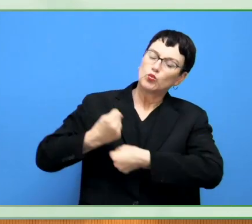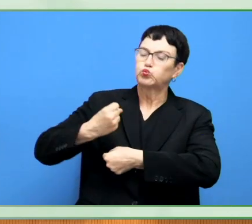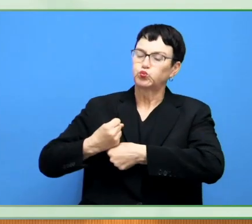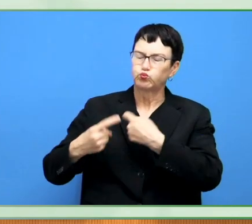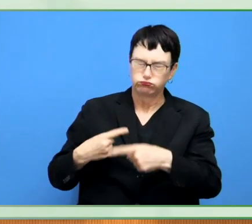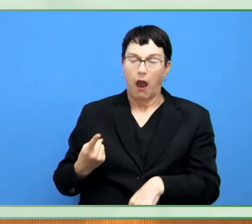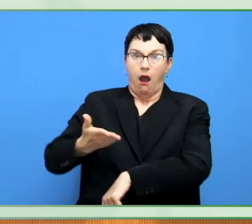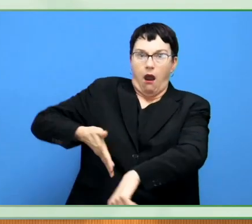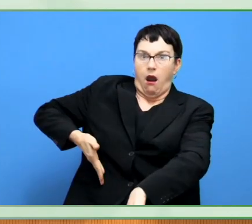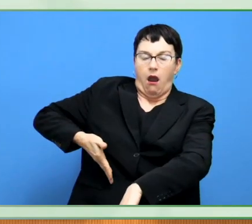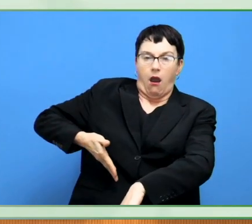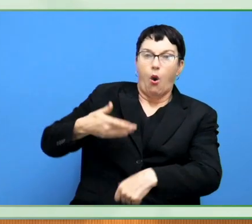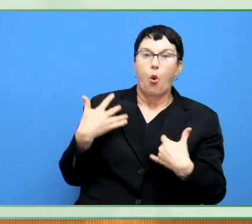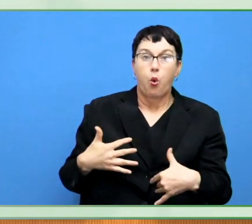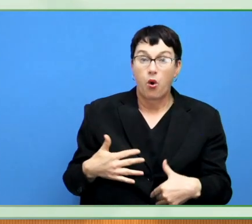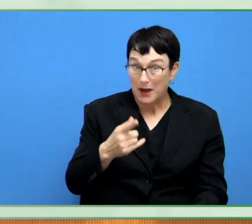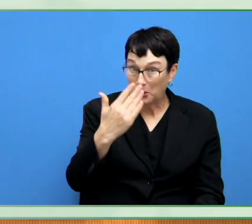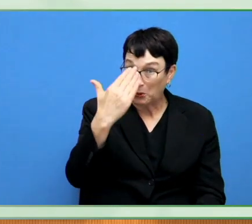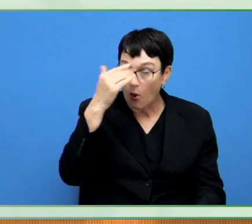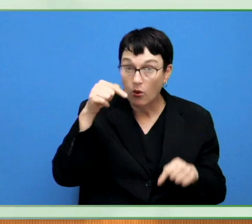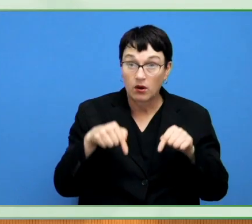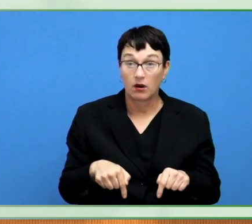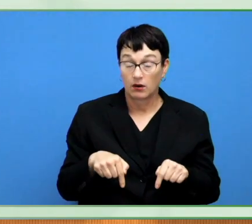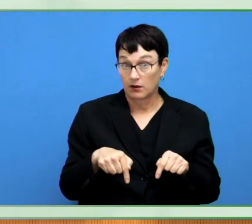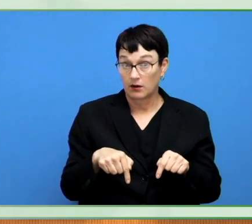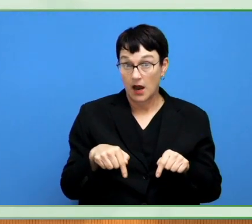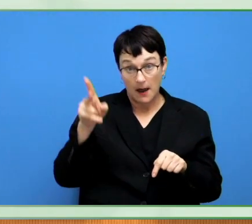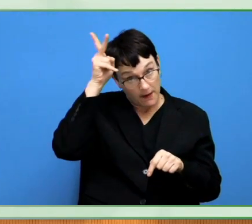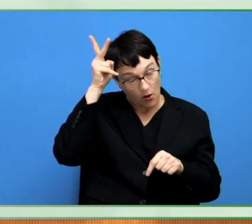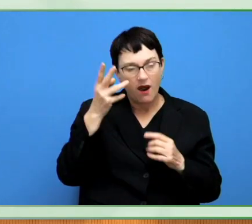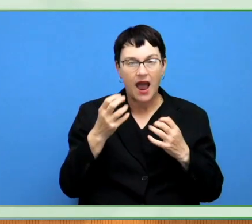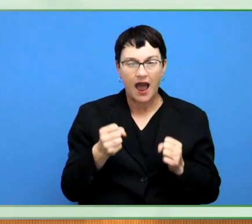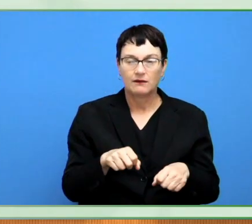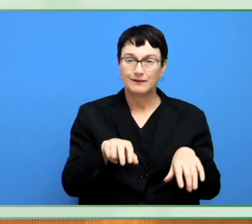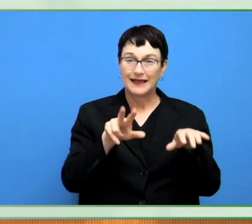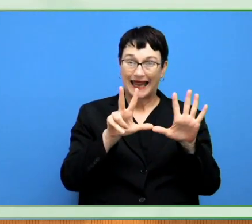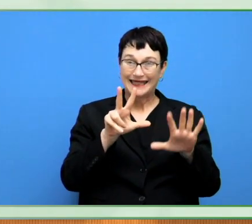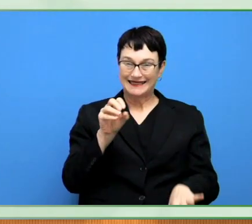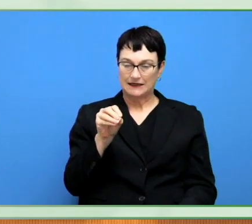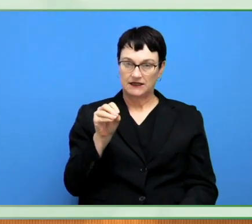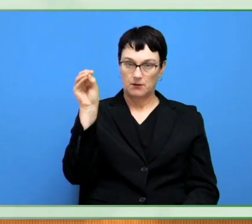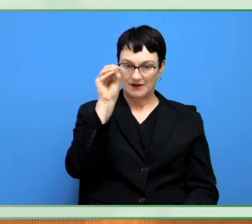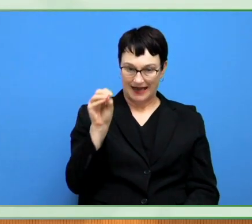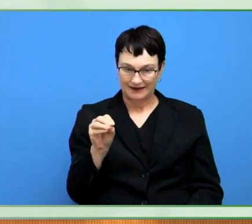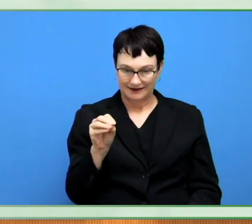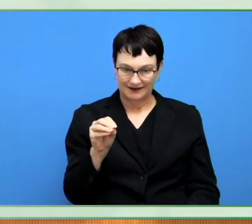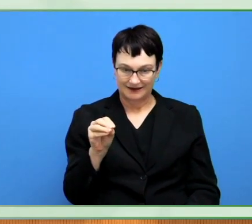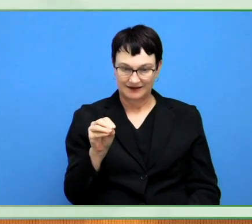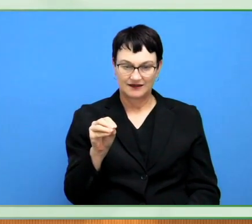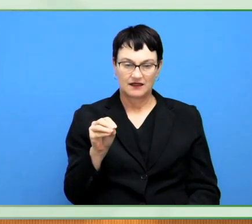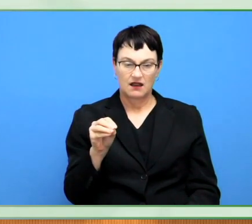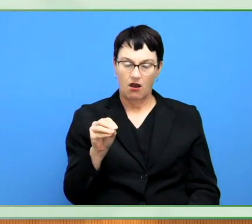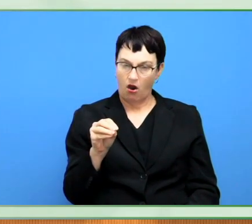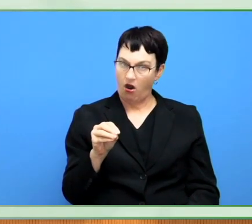Peru, we have an 80% rate of informality, which means that only 2 out of those 10 companies do actually report to the Ministry of